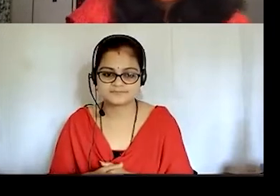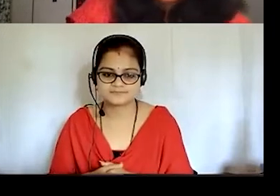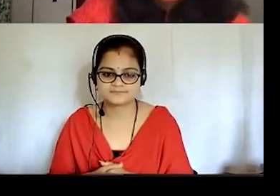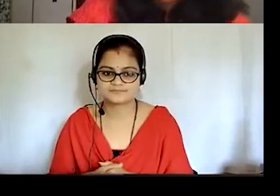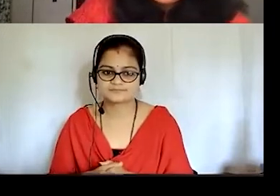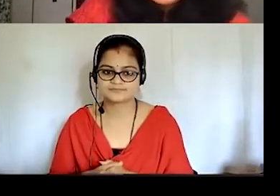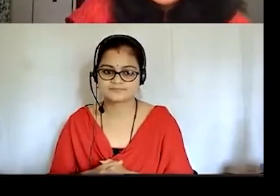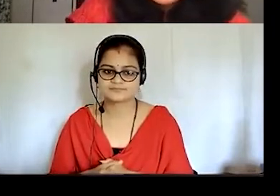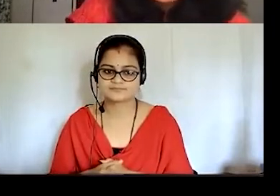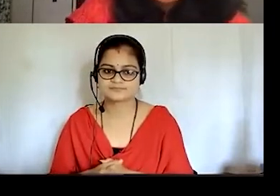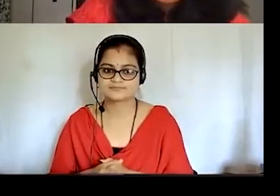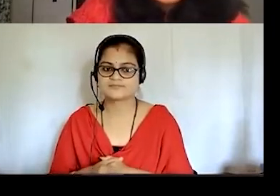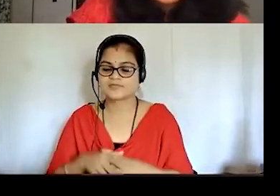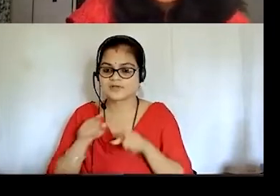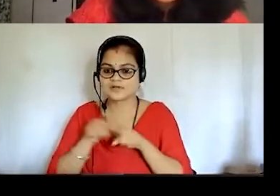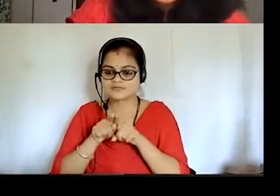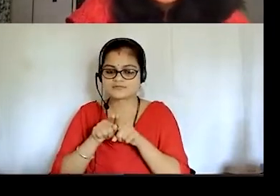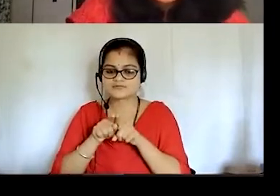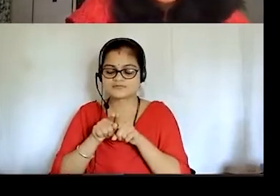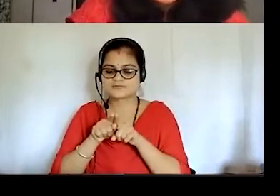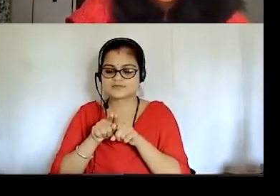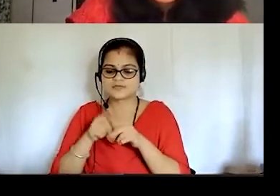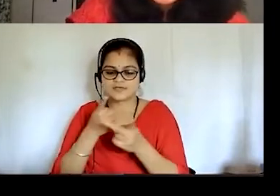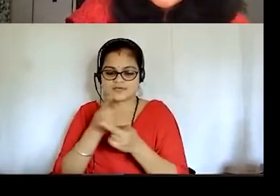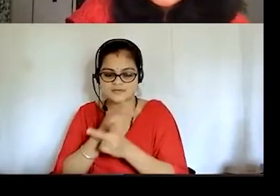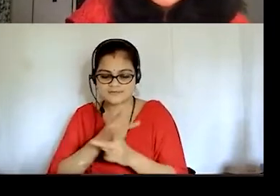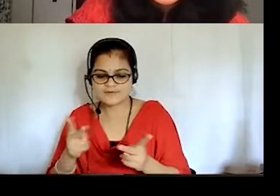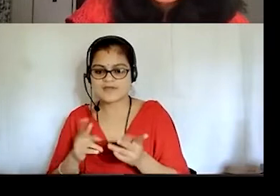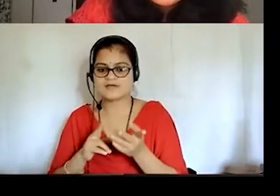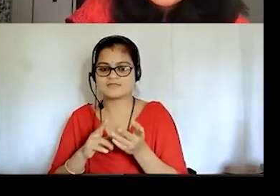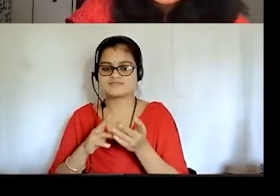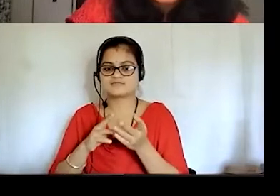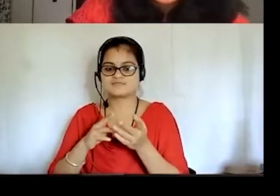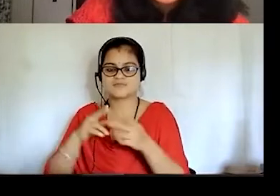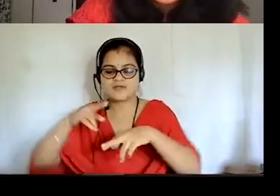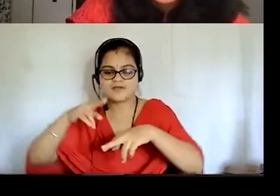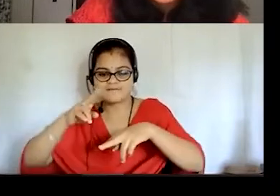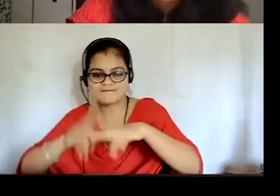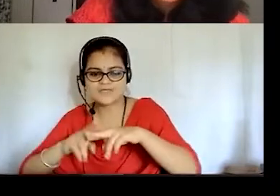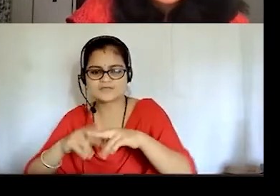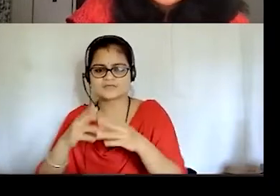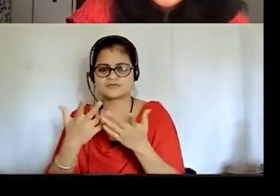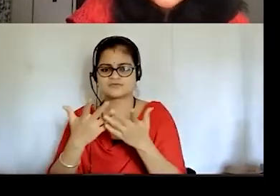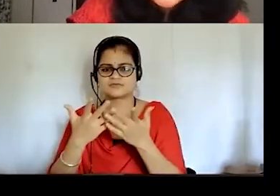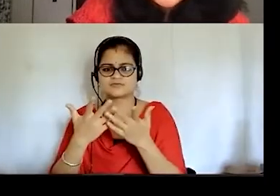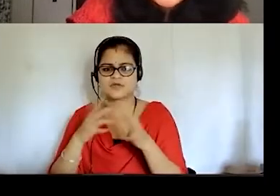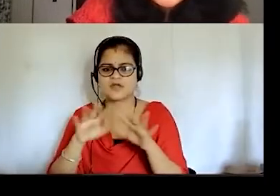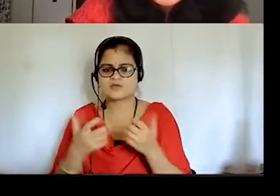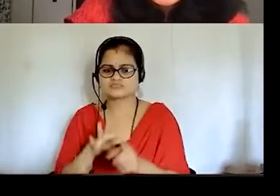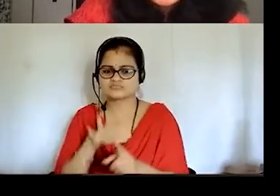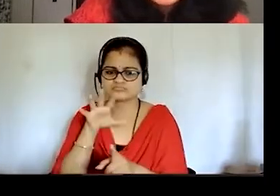How did the core of myriad expressions, styles, form of music get their